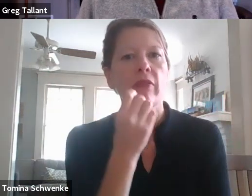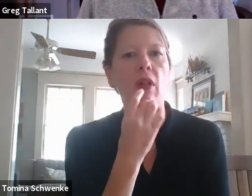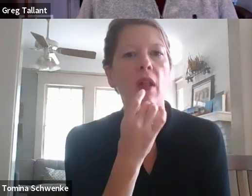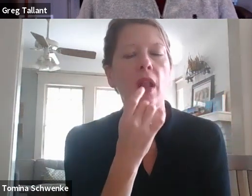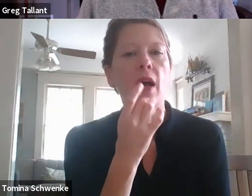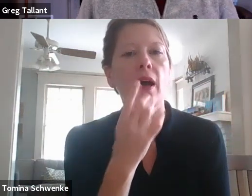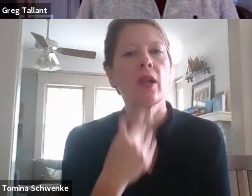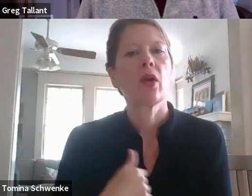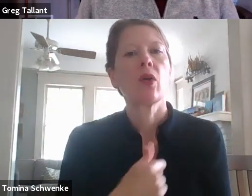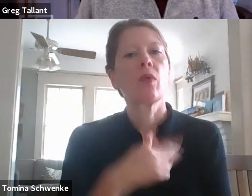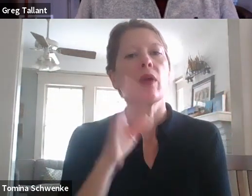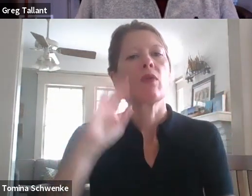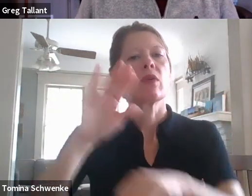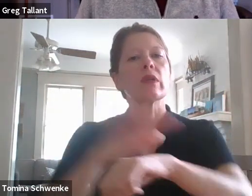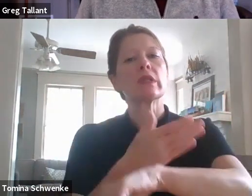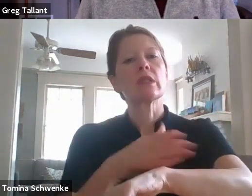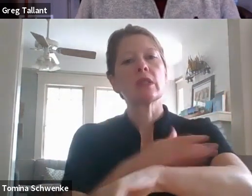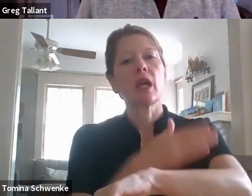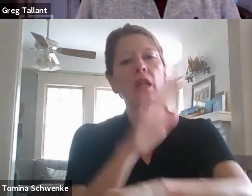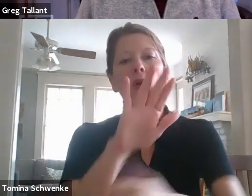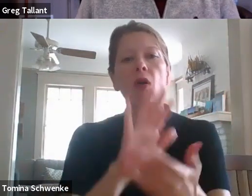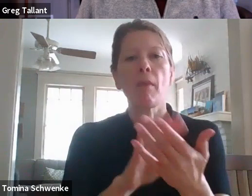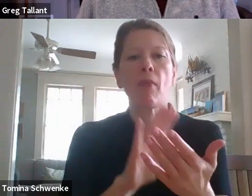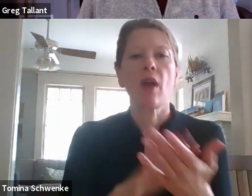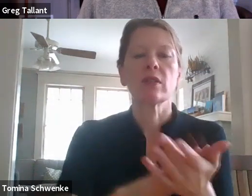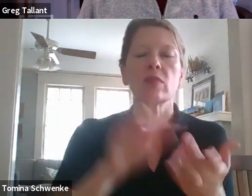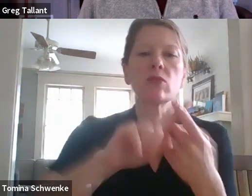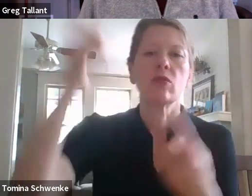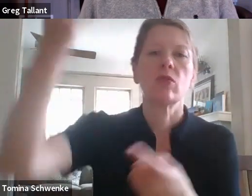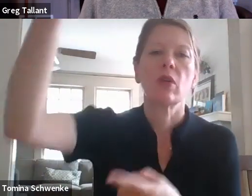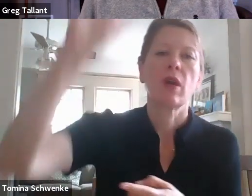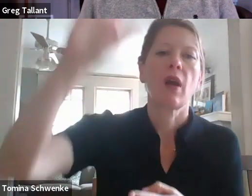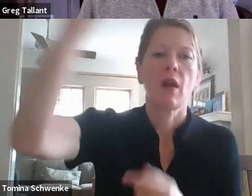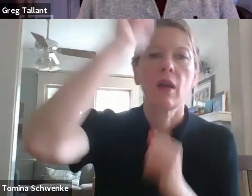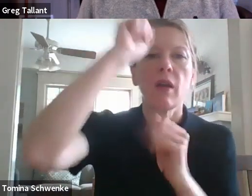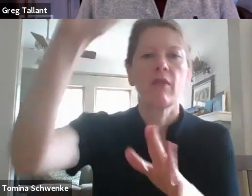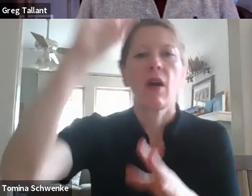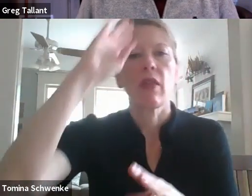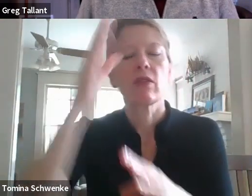O God, Father, Son, and Holy